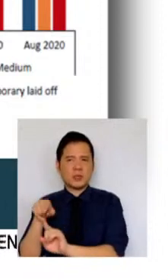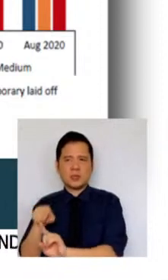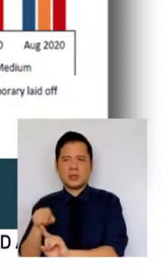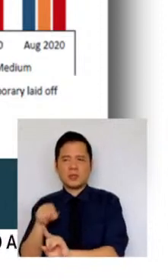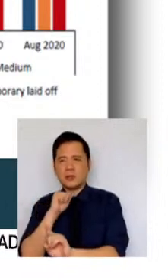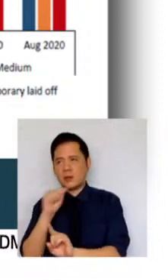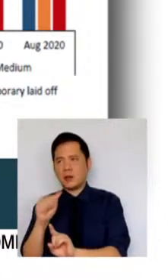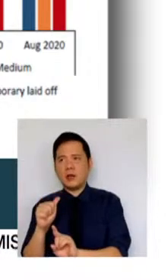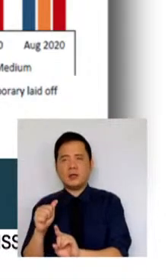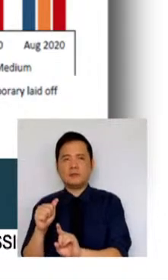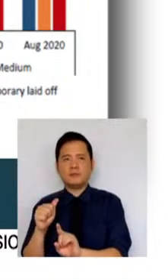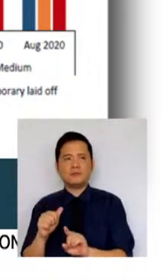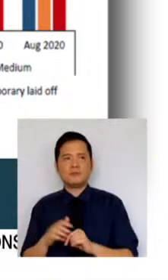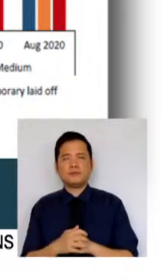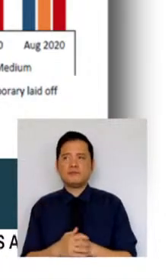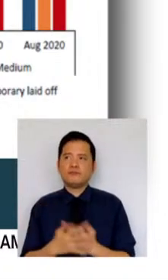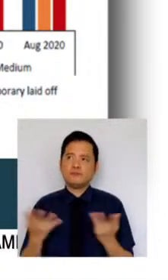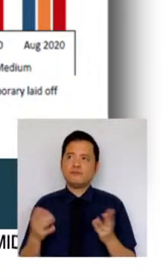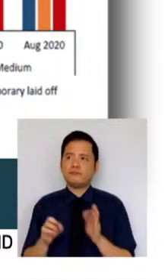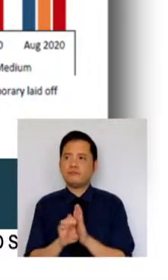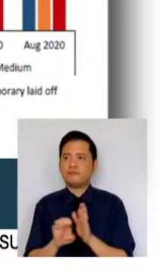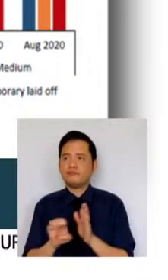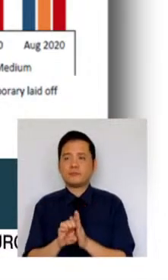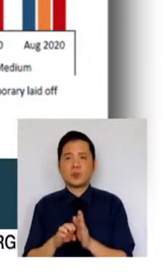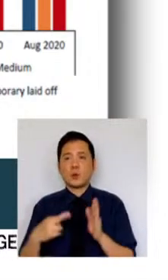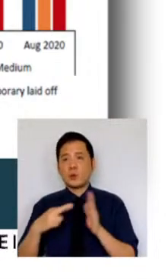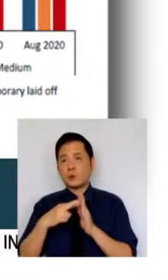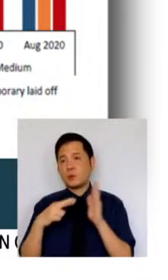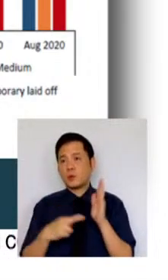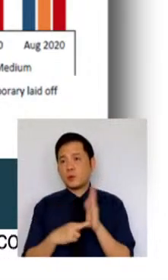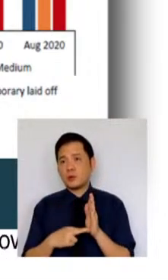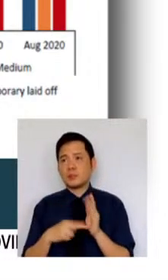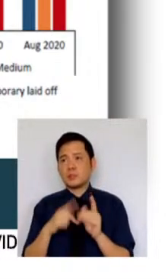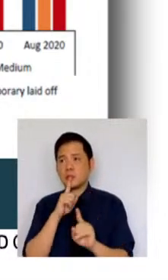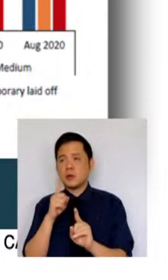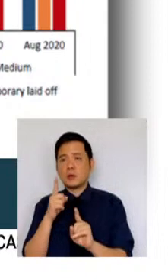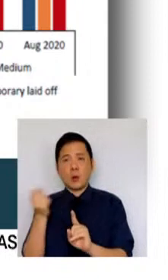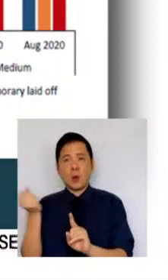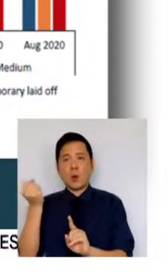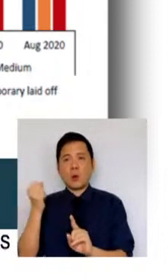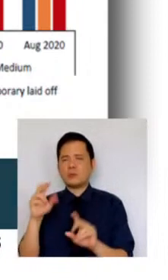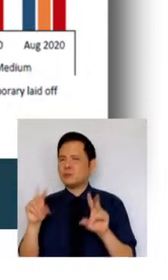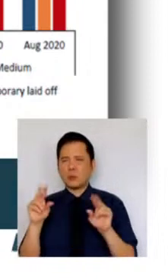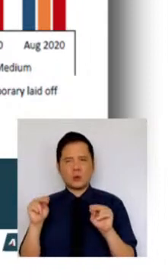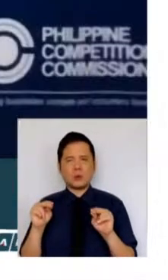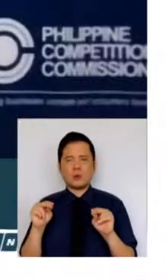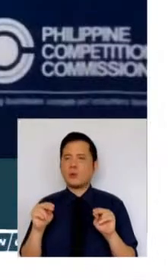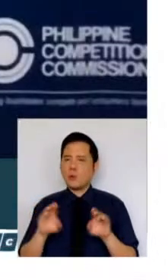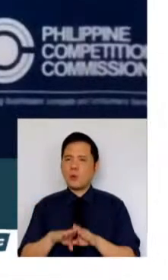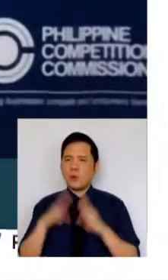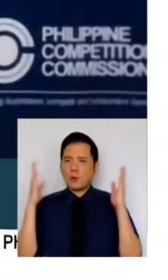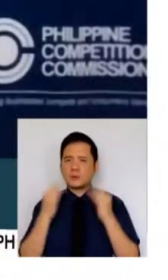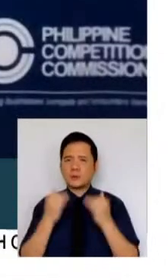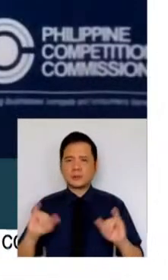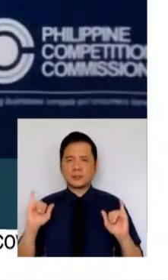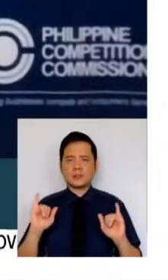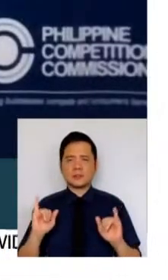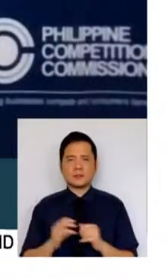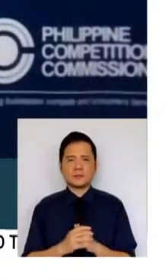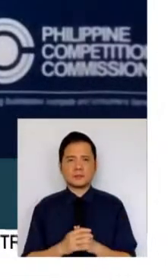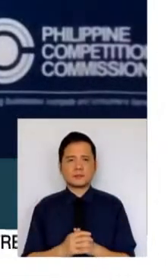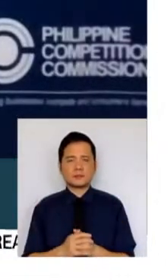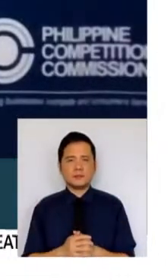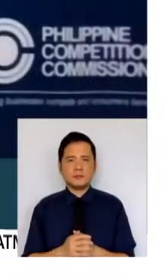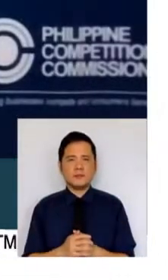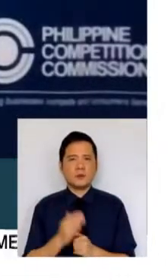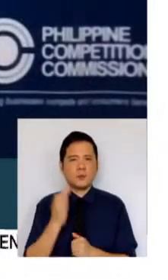relax mergers and acquisition rules, for example, so that they're able to protect the medium to long term.